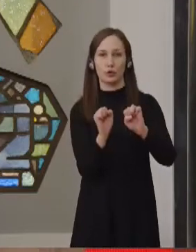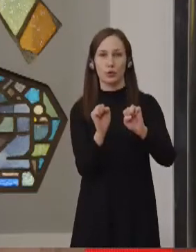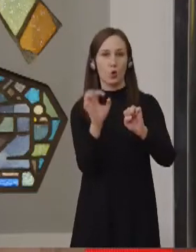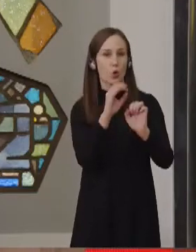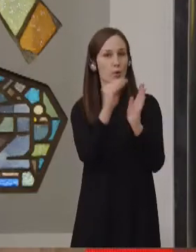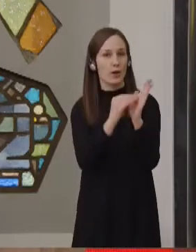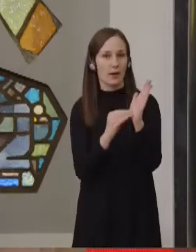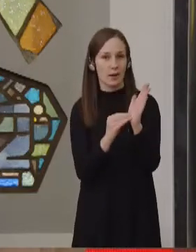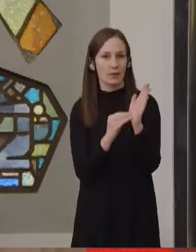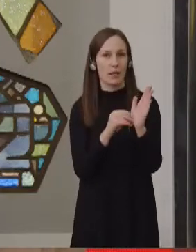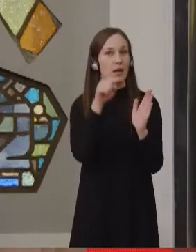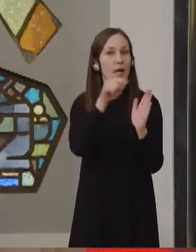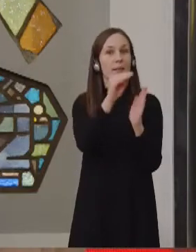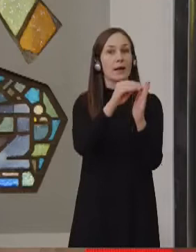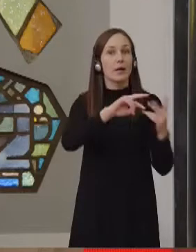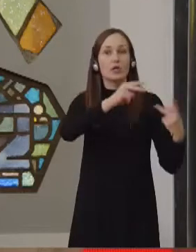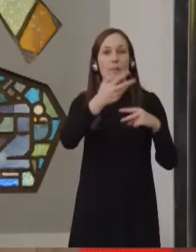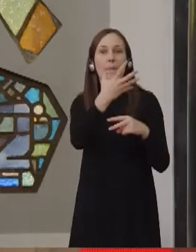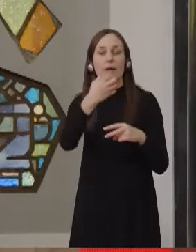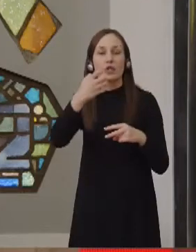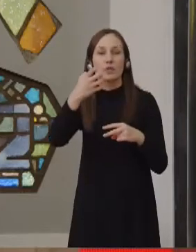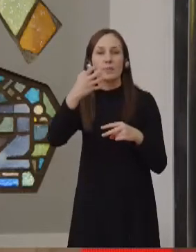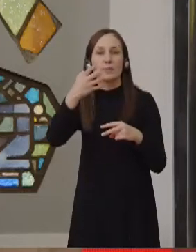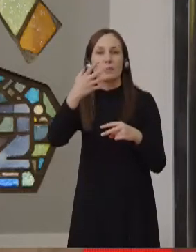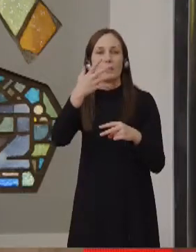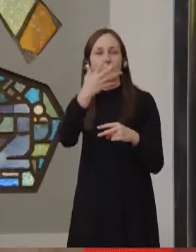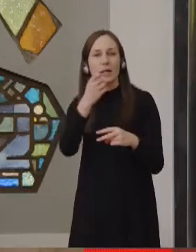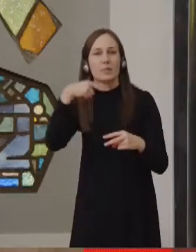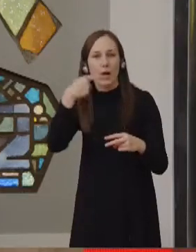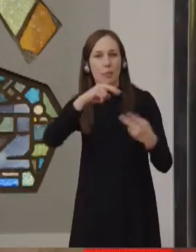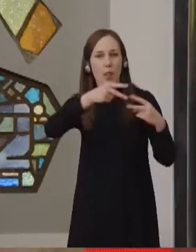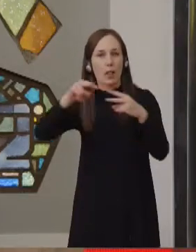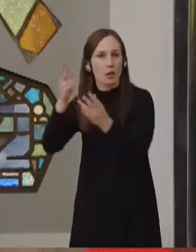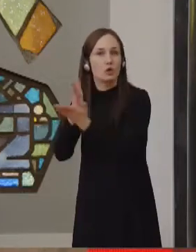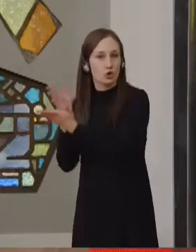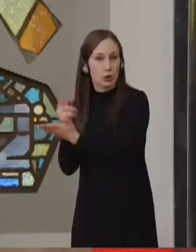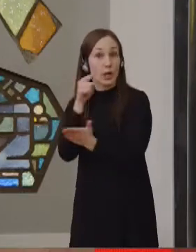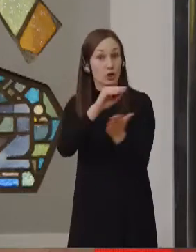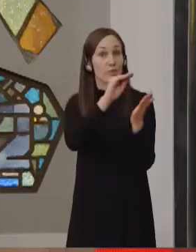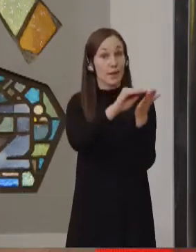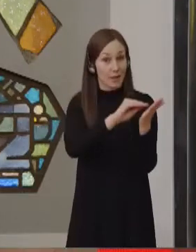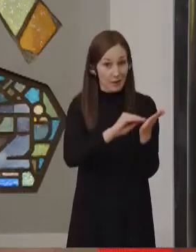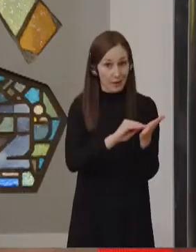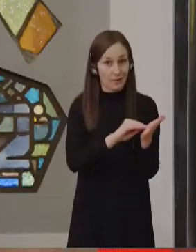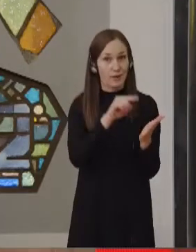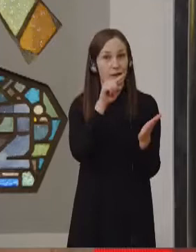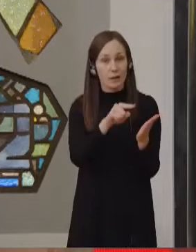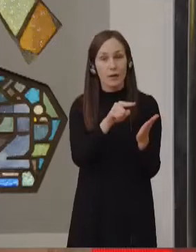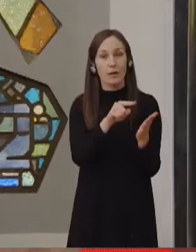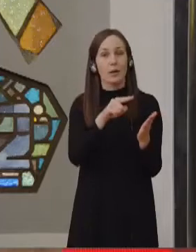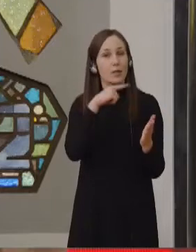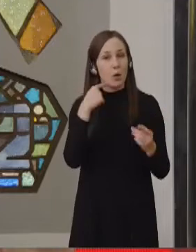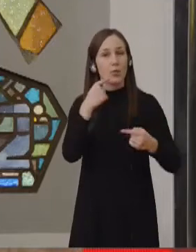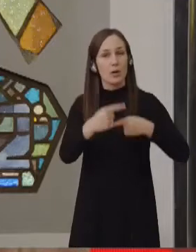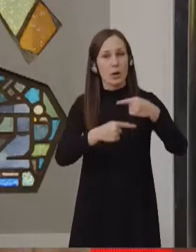500 languages, 500. It has inspired generations of those seeking freedom, equality, and respect